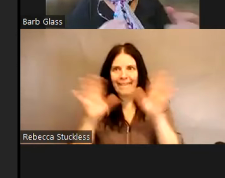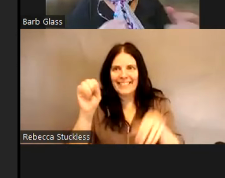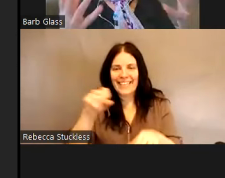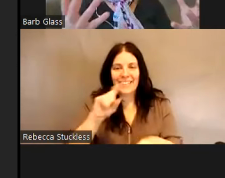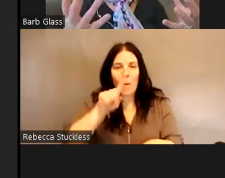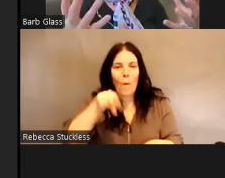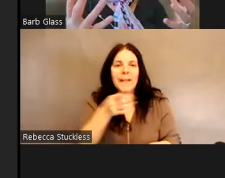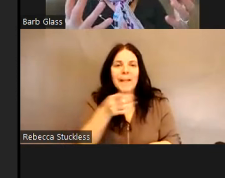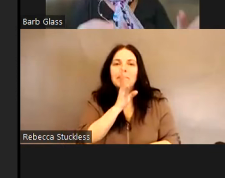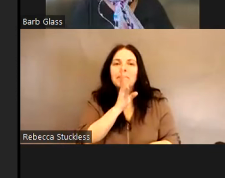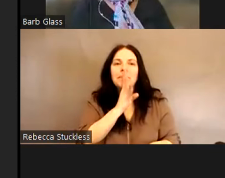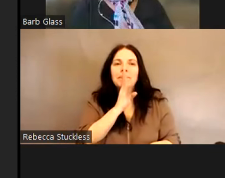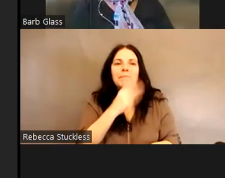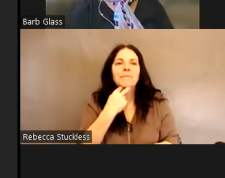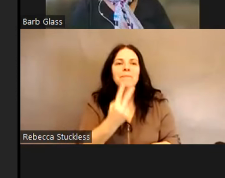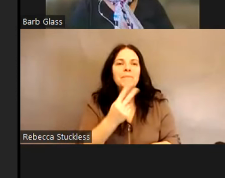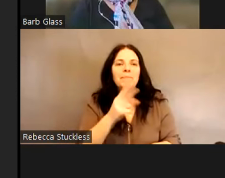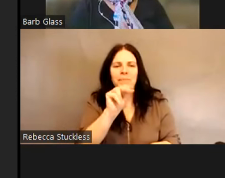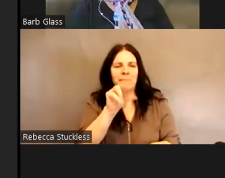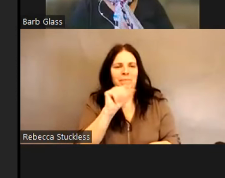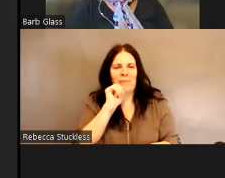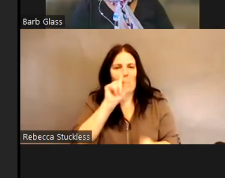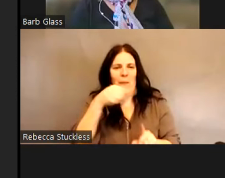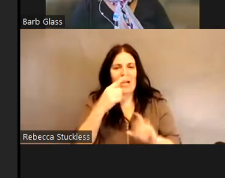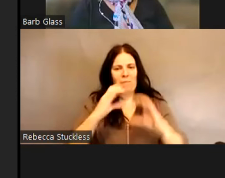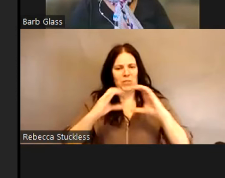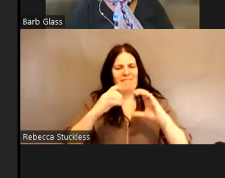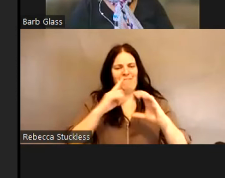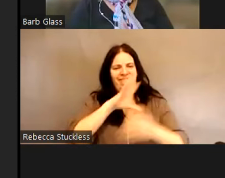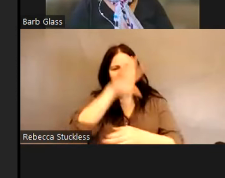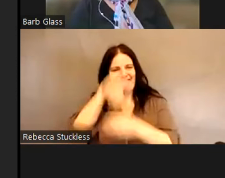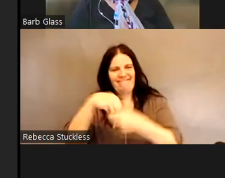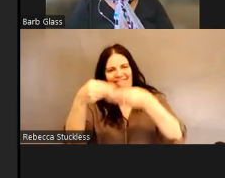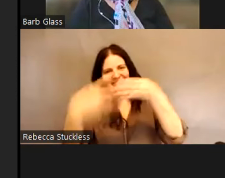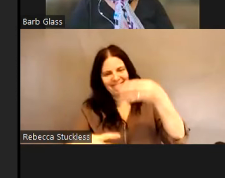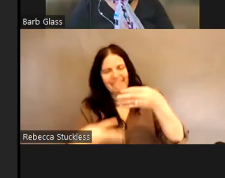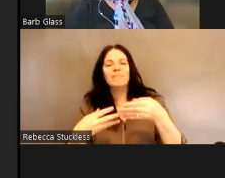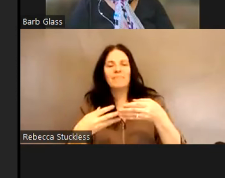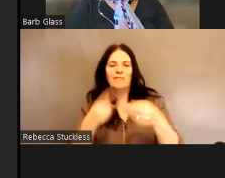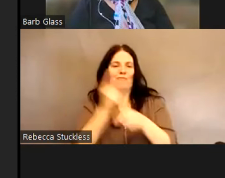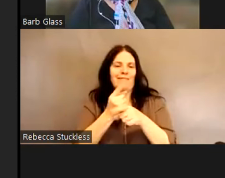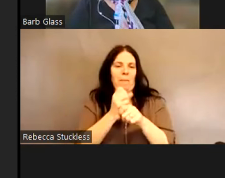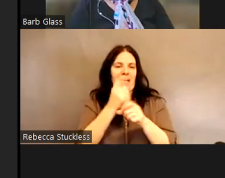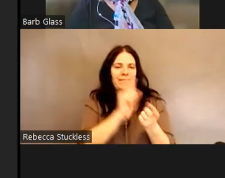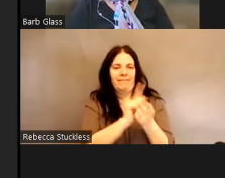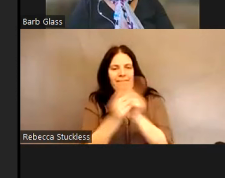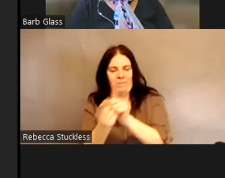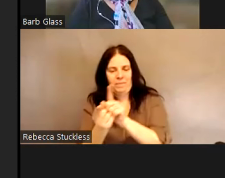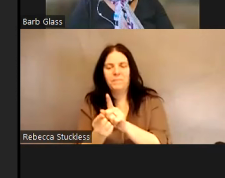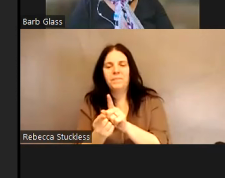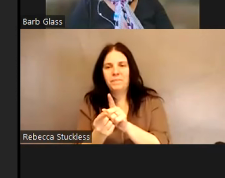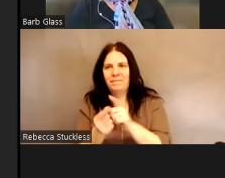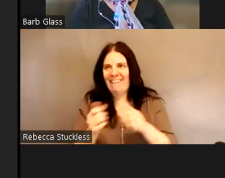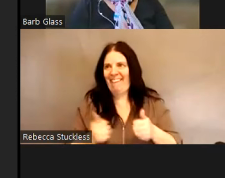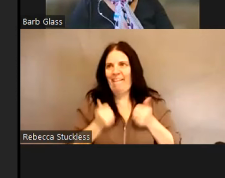just verbal communication that is required in work and in learning and in